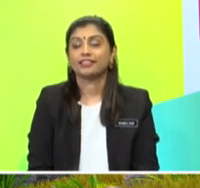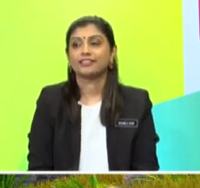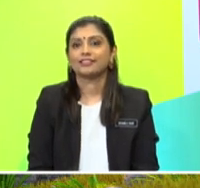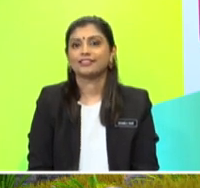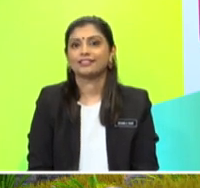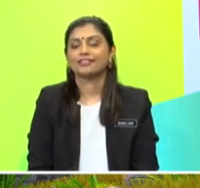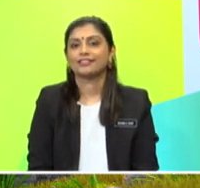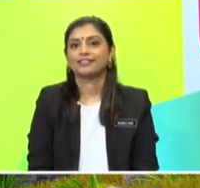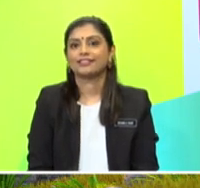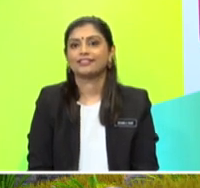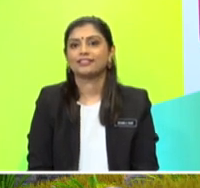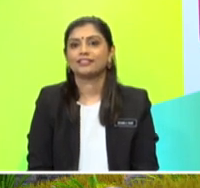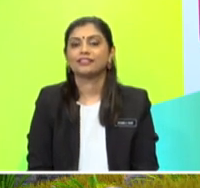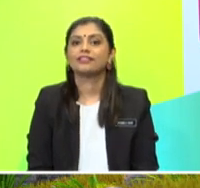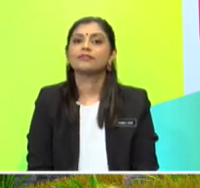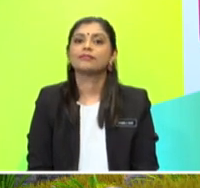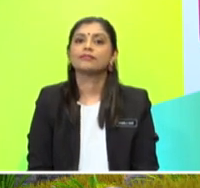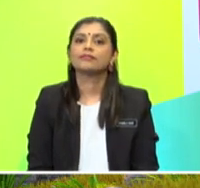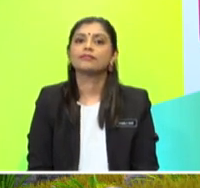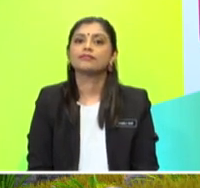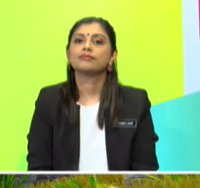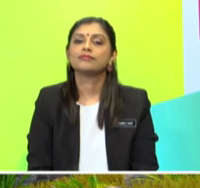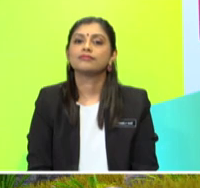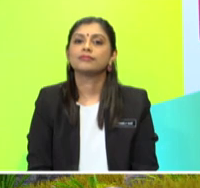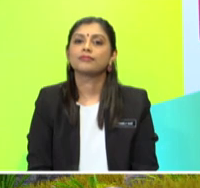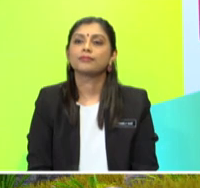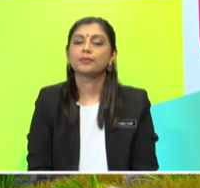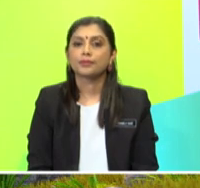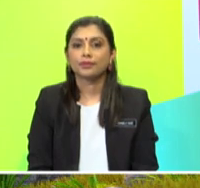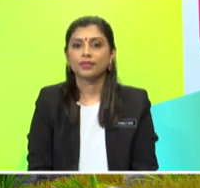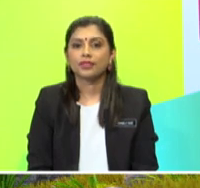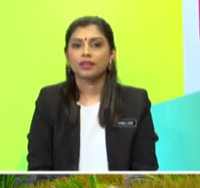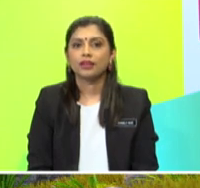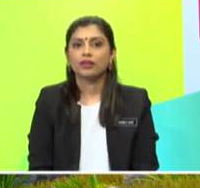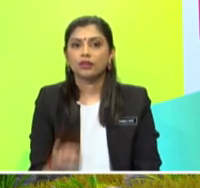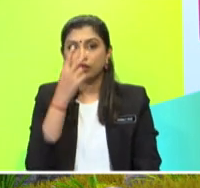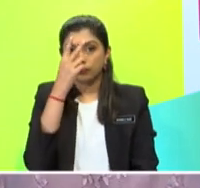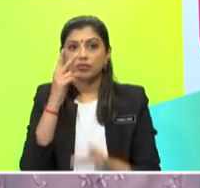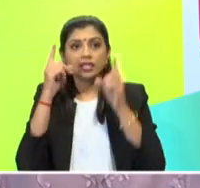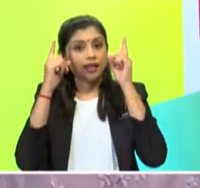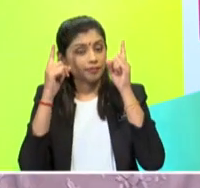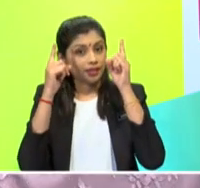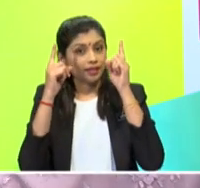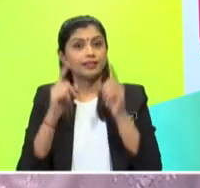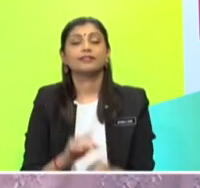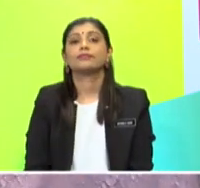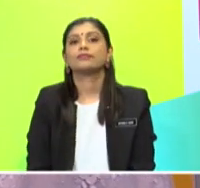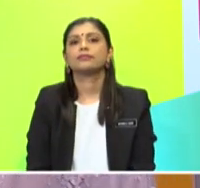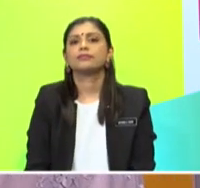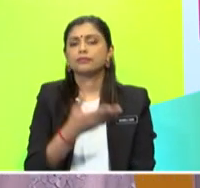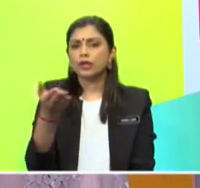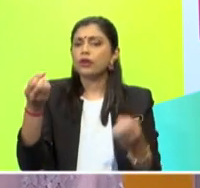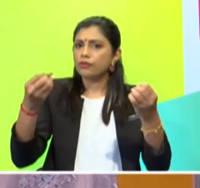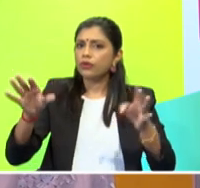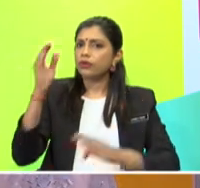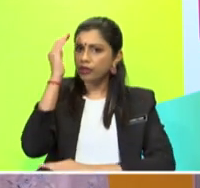Okay. Fathers leads. All right, so girls and boys, this will be, of course, I'm sure everyone out there,